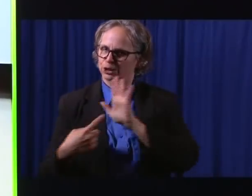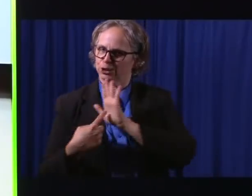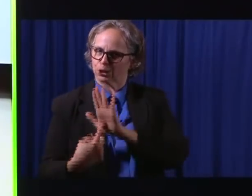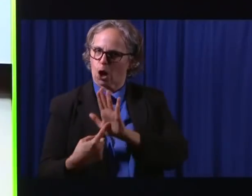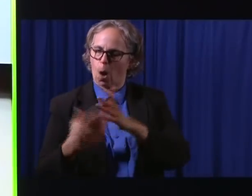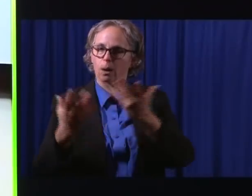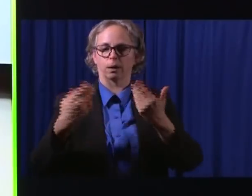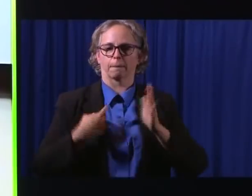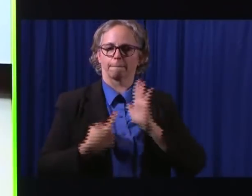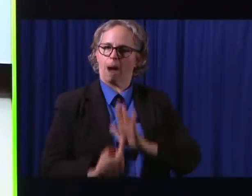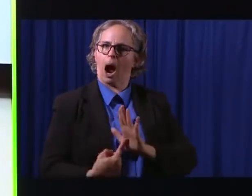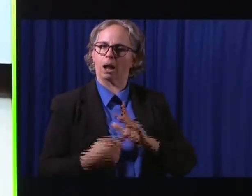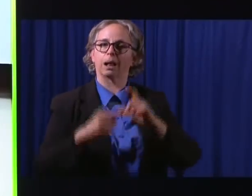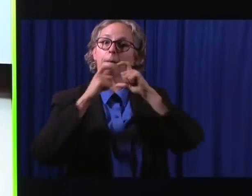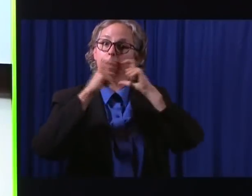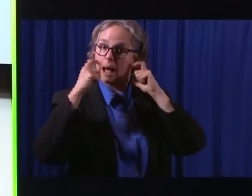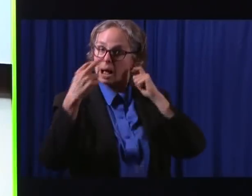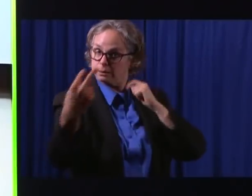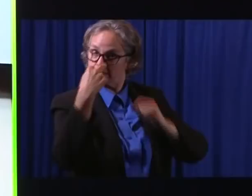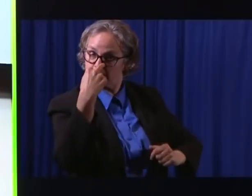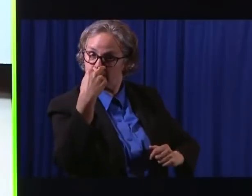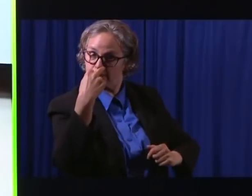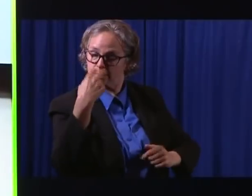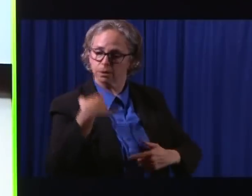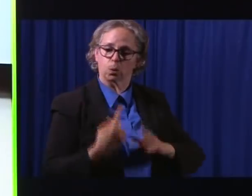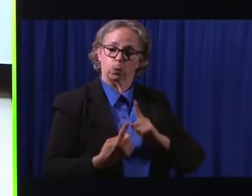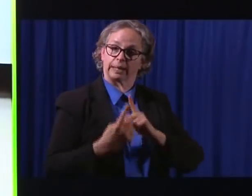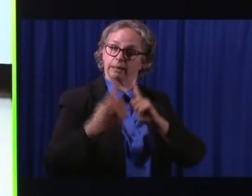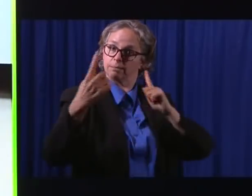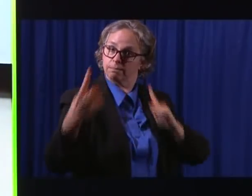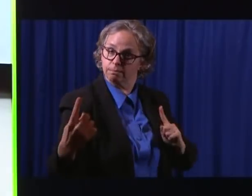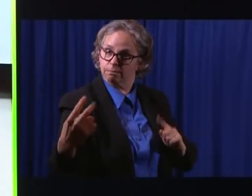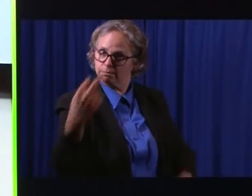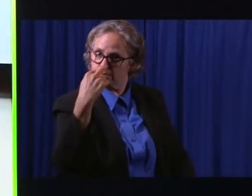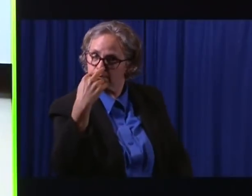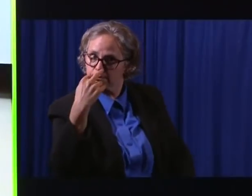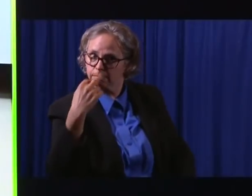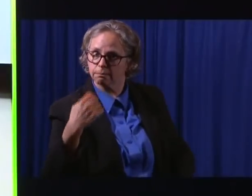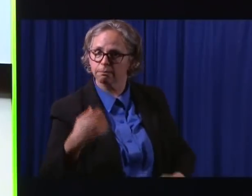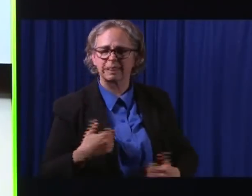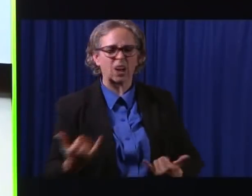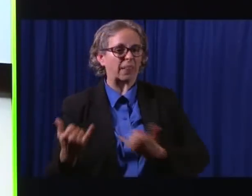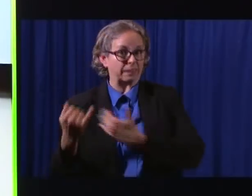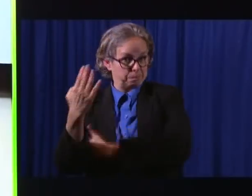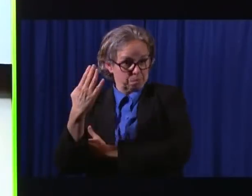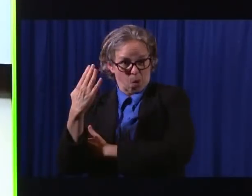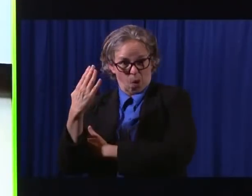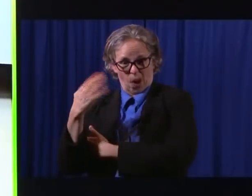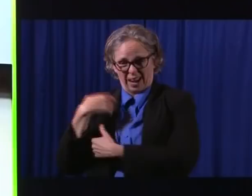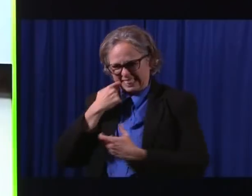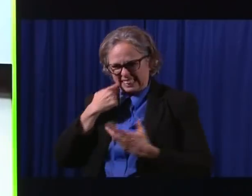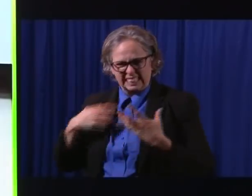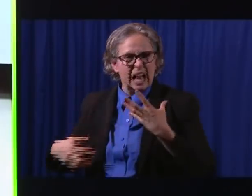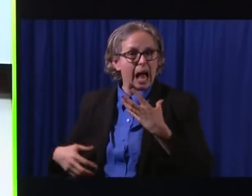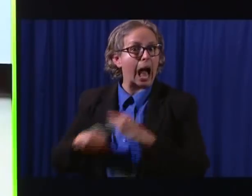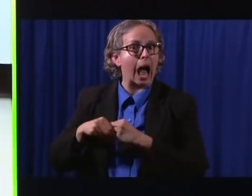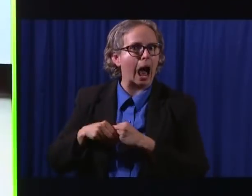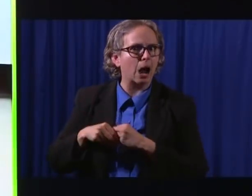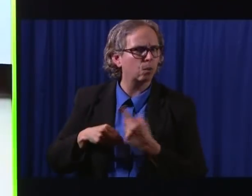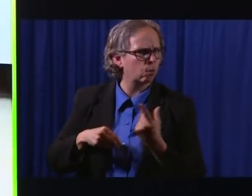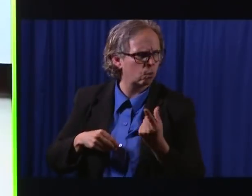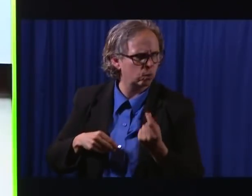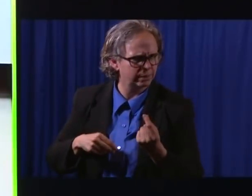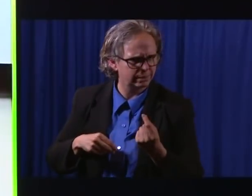distancing. And even just this morning, we really added a step of as we start returning employees